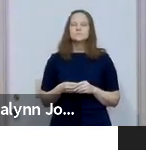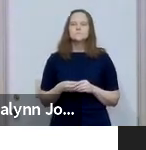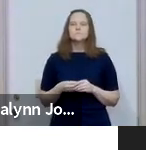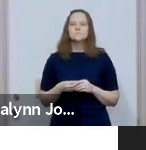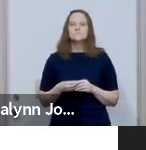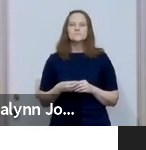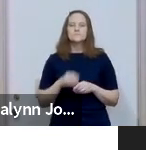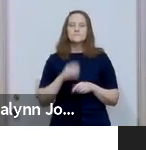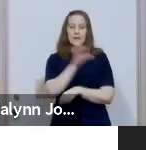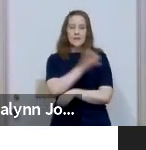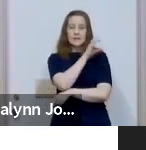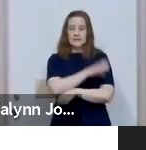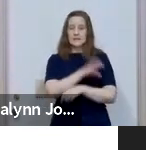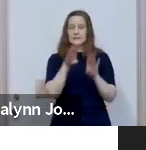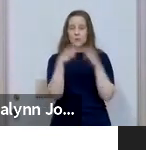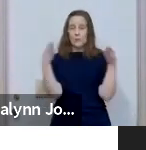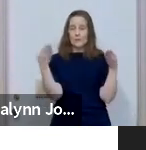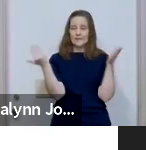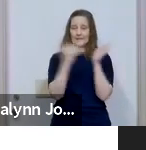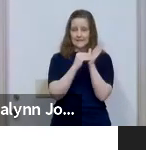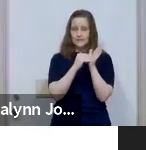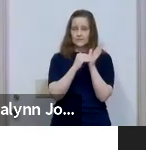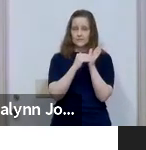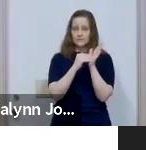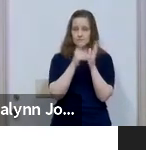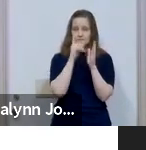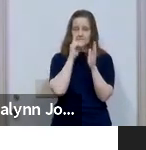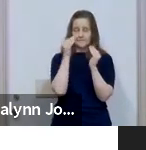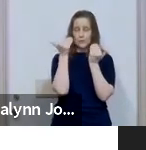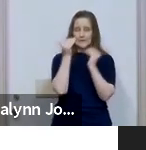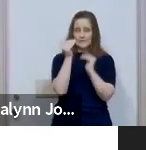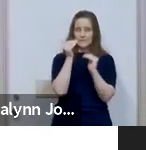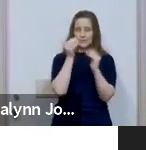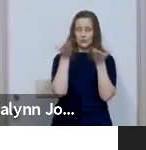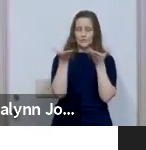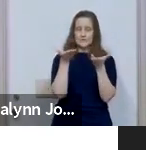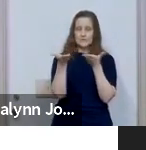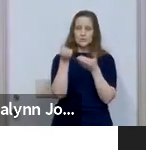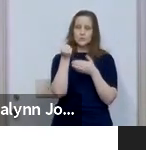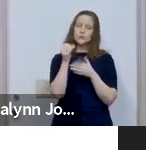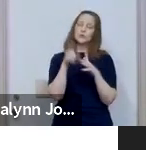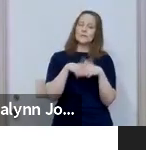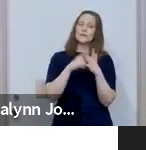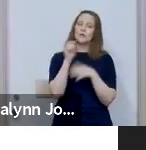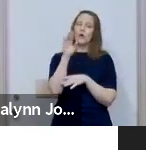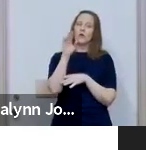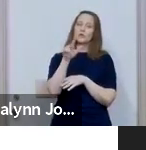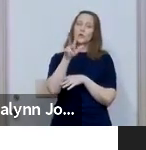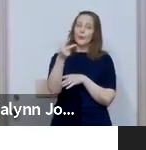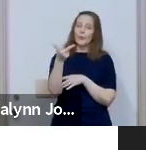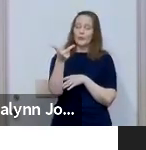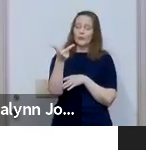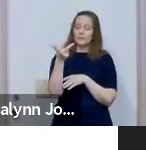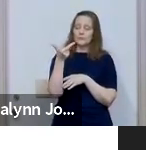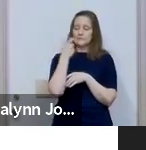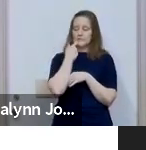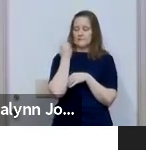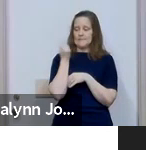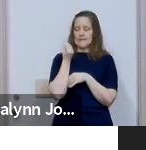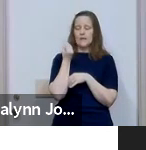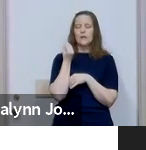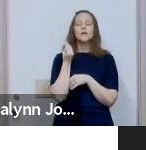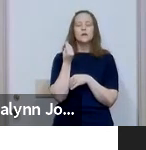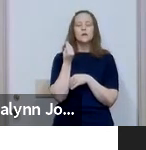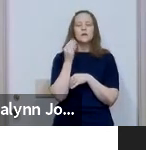Our clinics have begun reopening to limited services. So beginning August 3rd, this Monday, those clinics are able